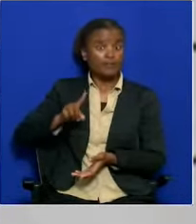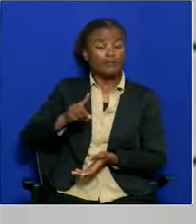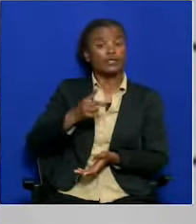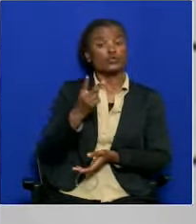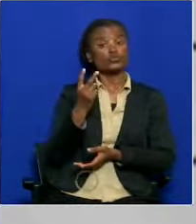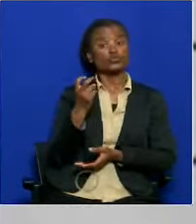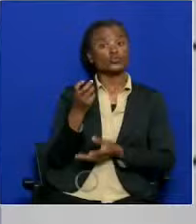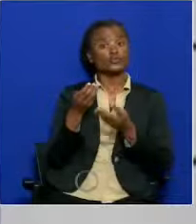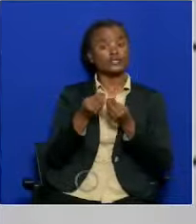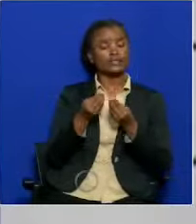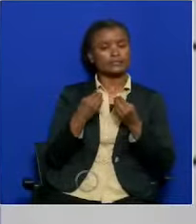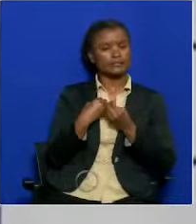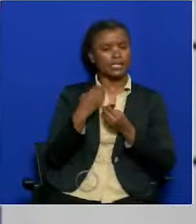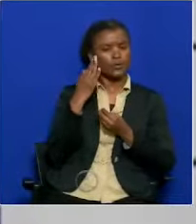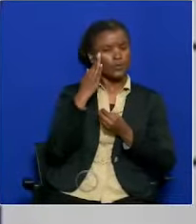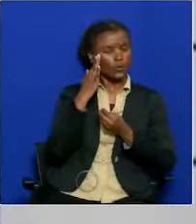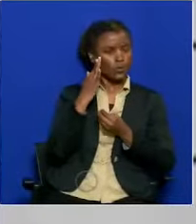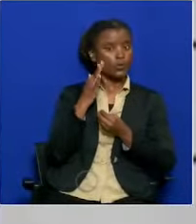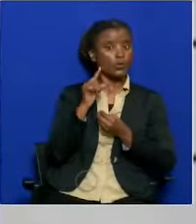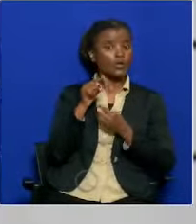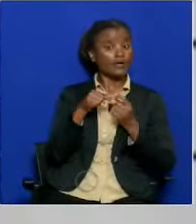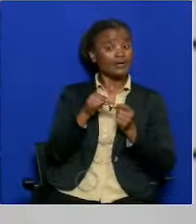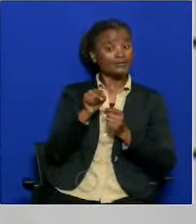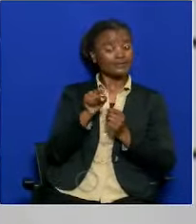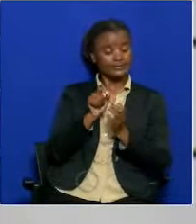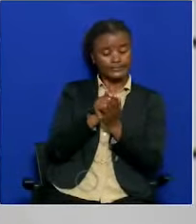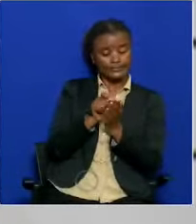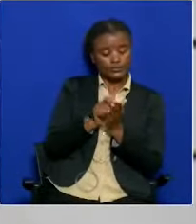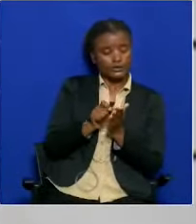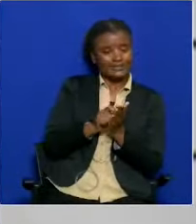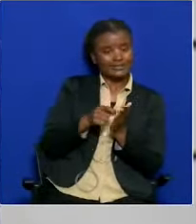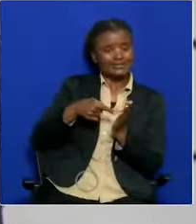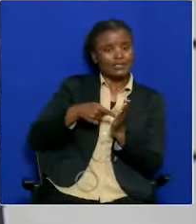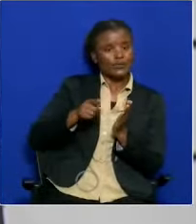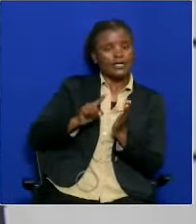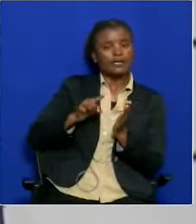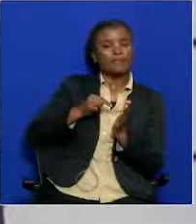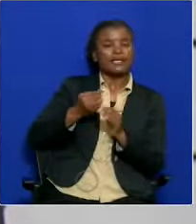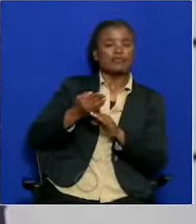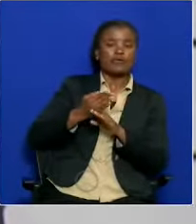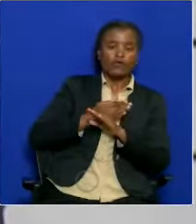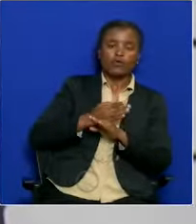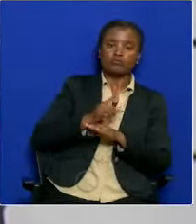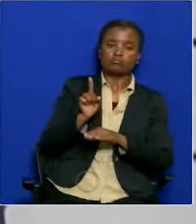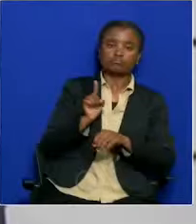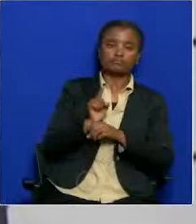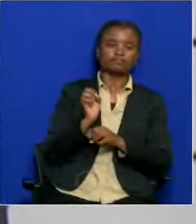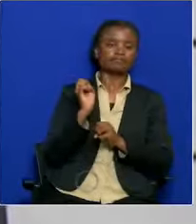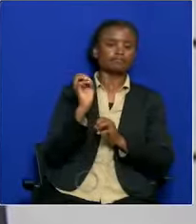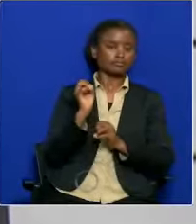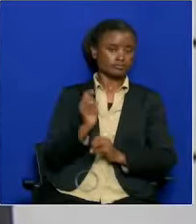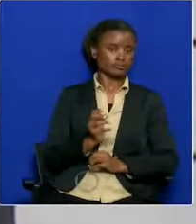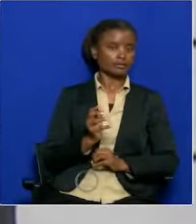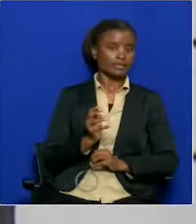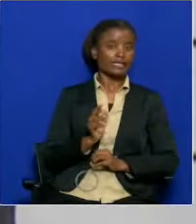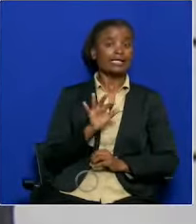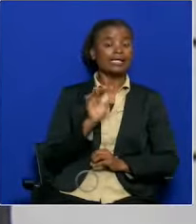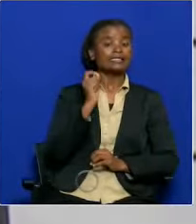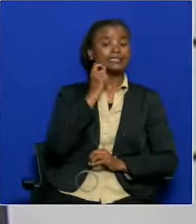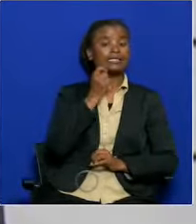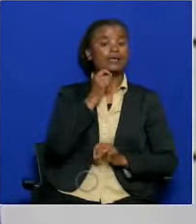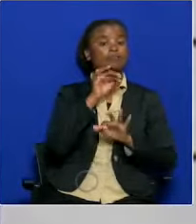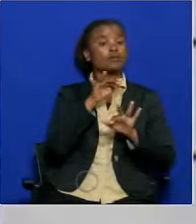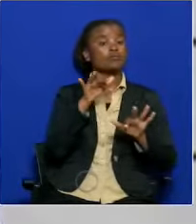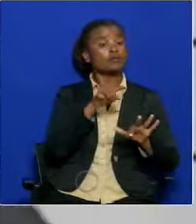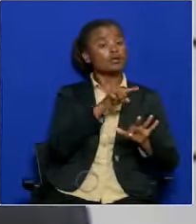on what was written is what I testified about, to say the people who burned the hospital were arrested, the people who murdered